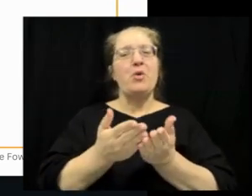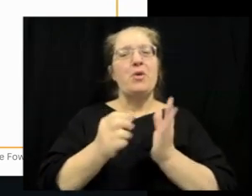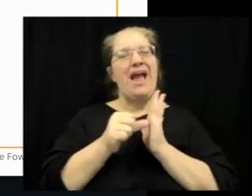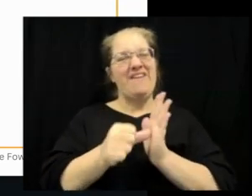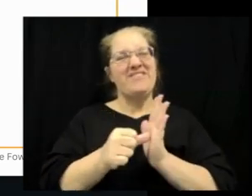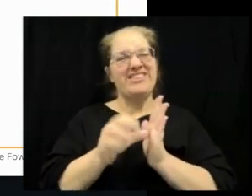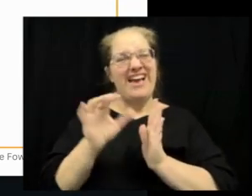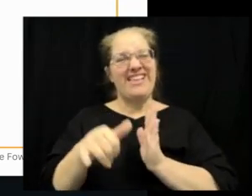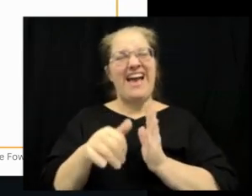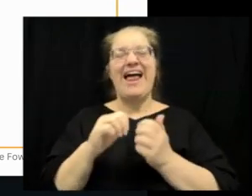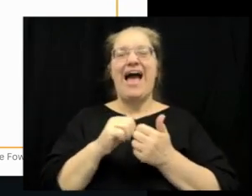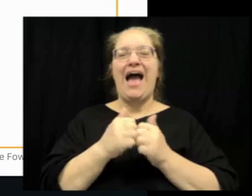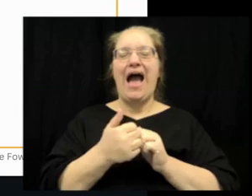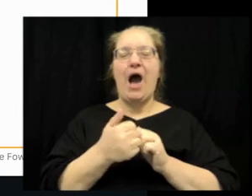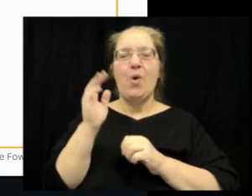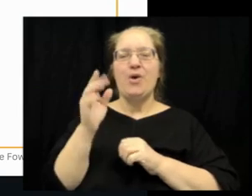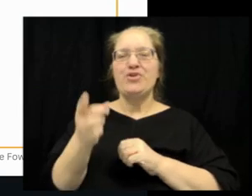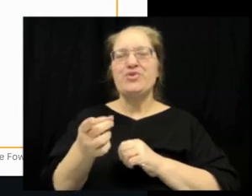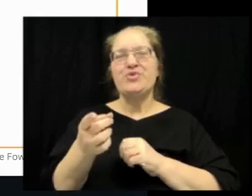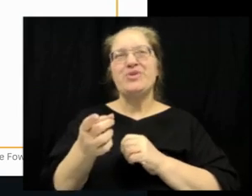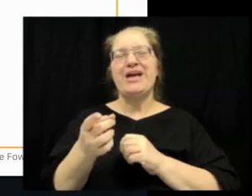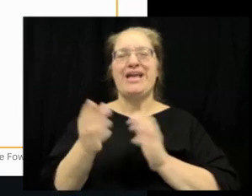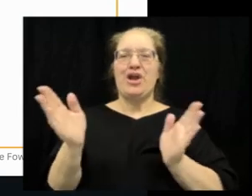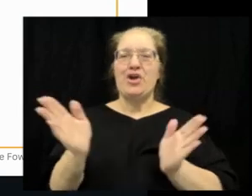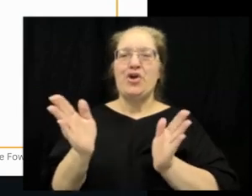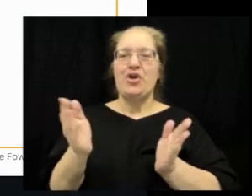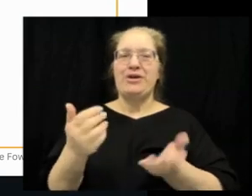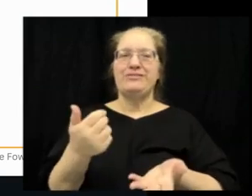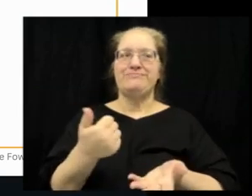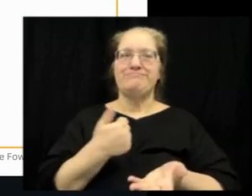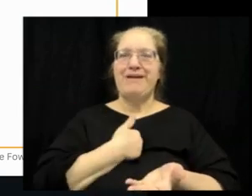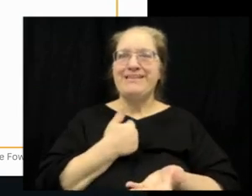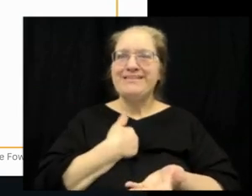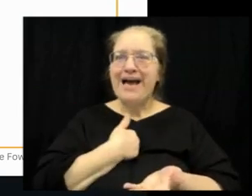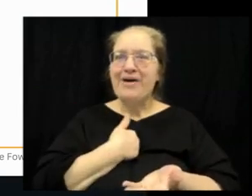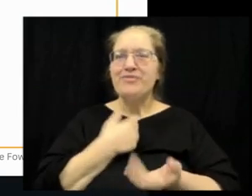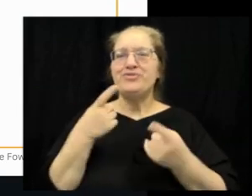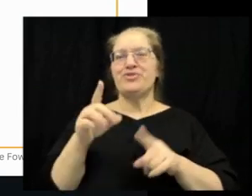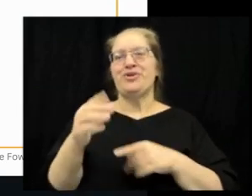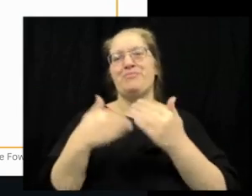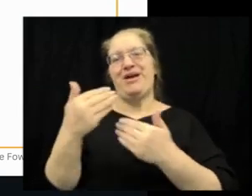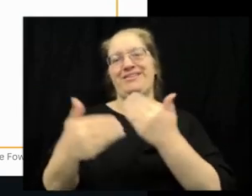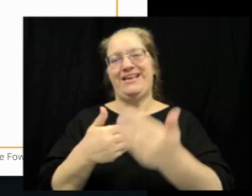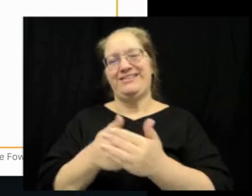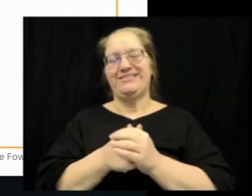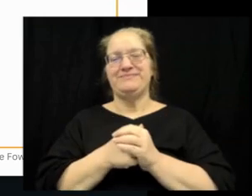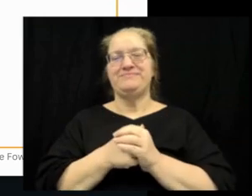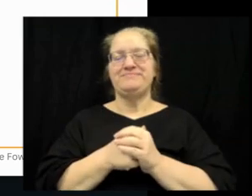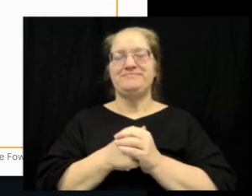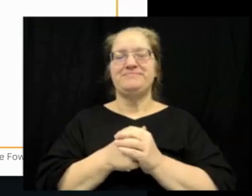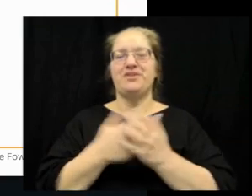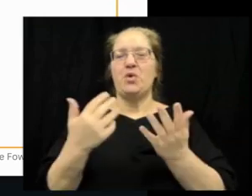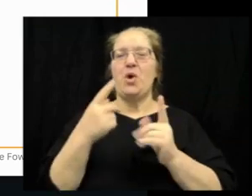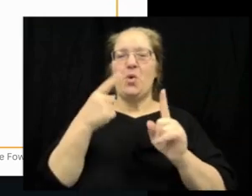how are you going to really encourage yourself through this process. So what goal can you